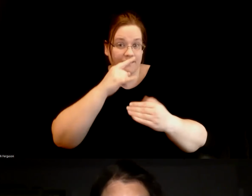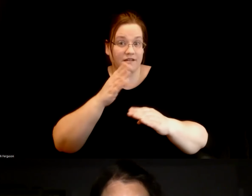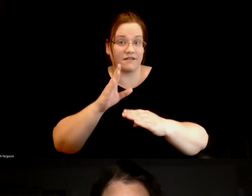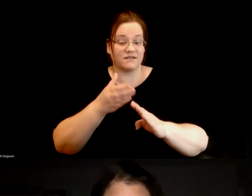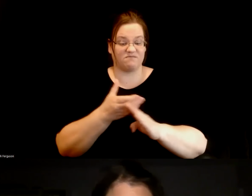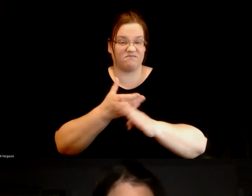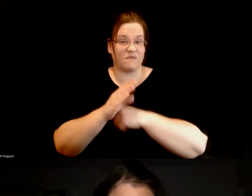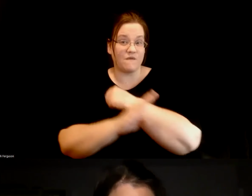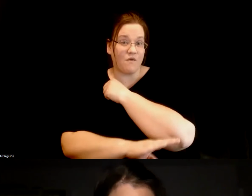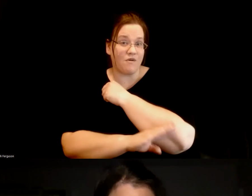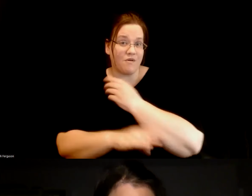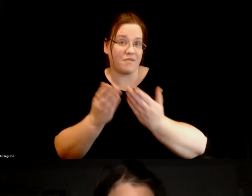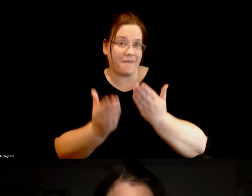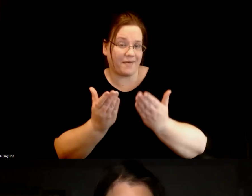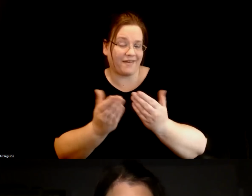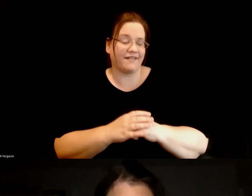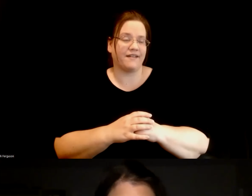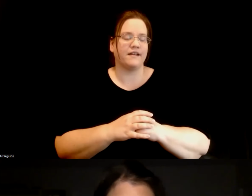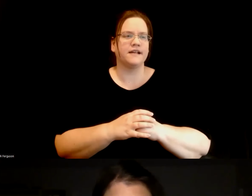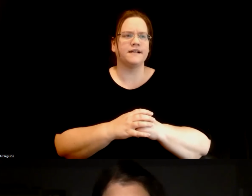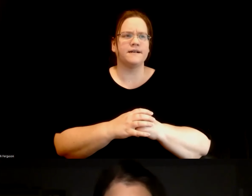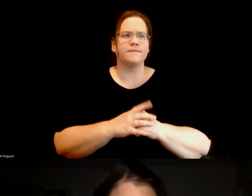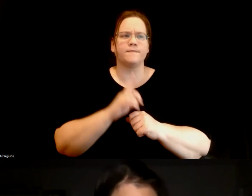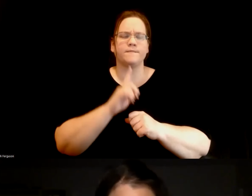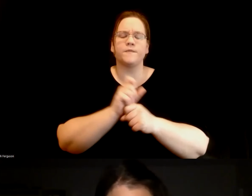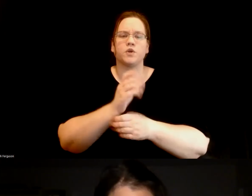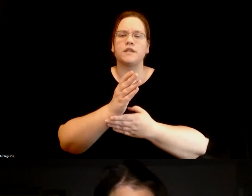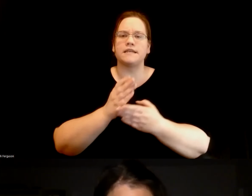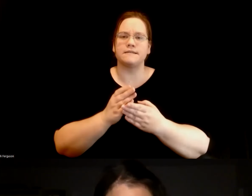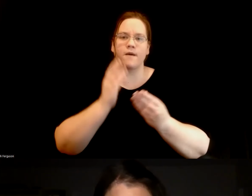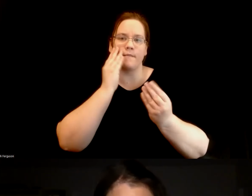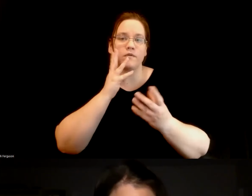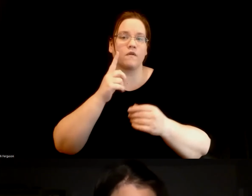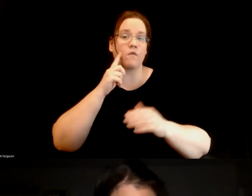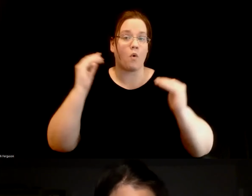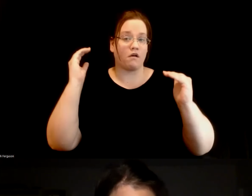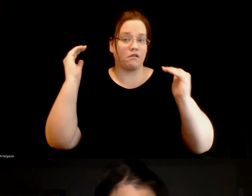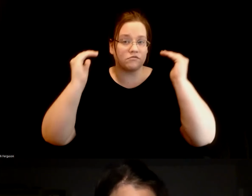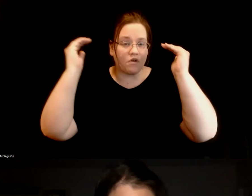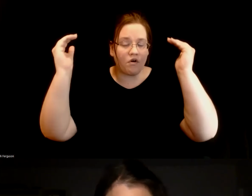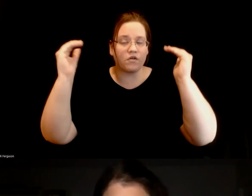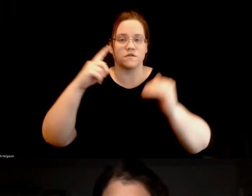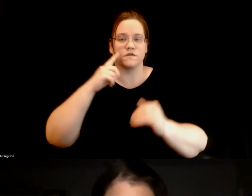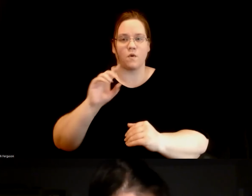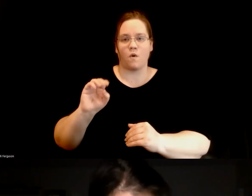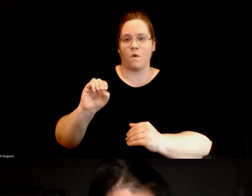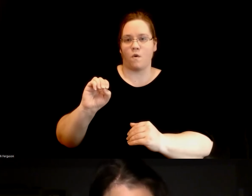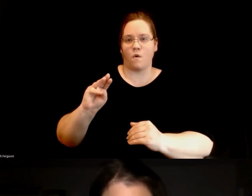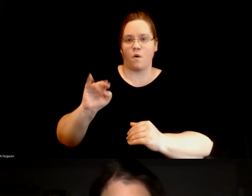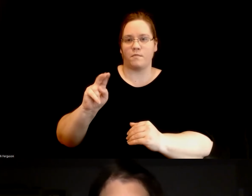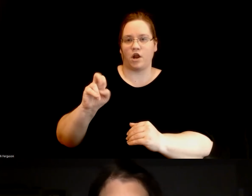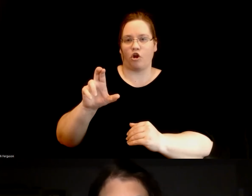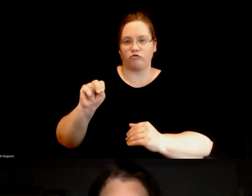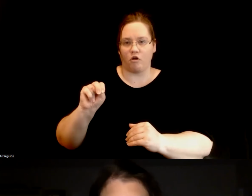fall. Certainly, there's some emerging data already for adults for an Omicron